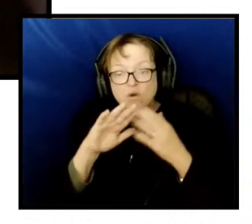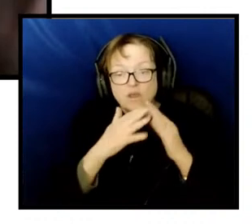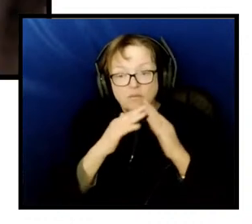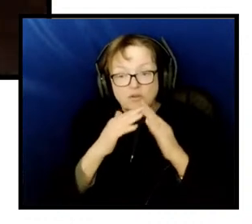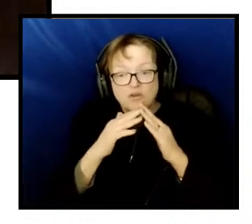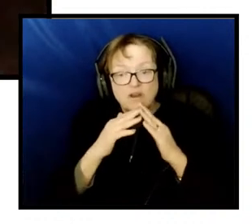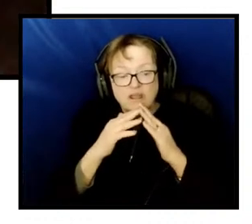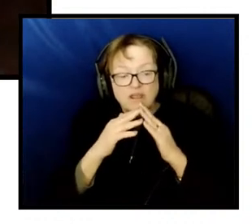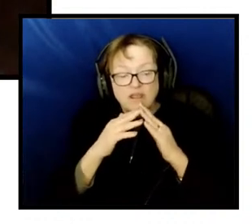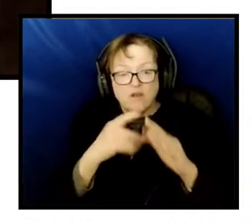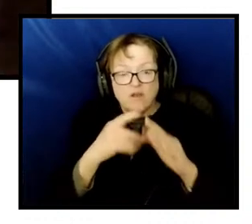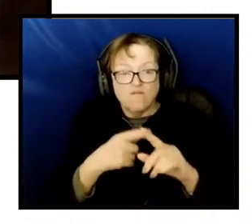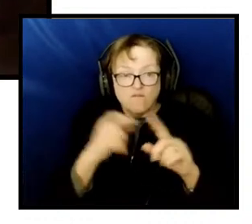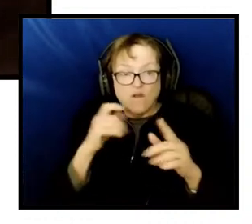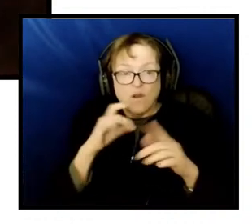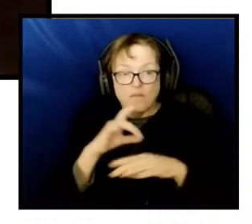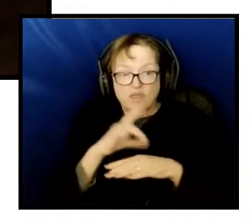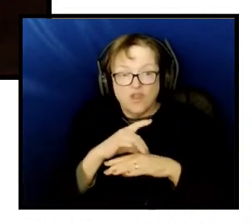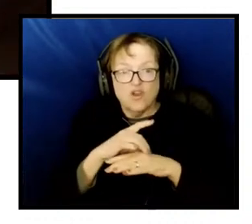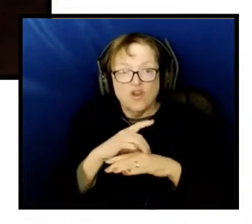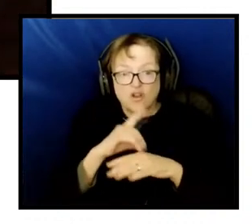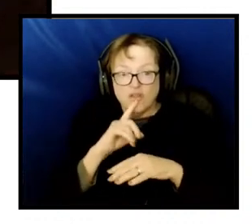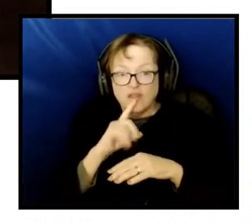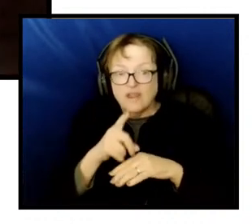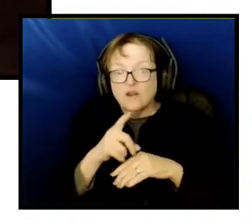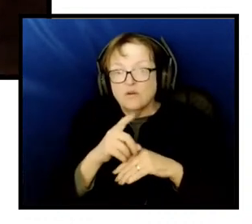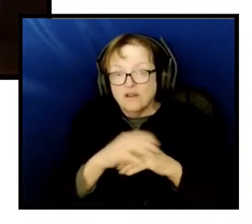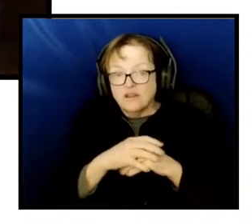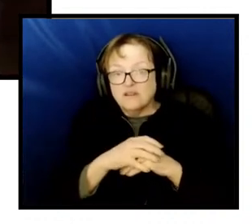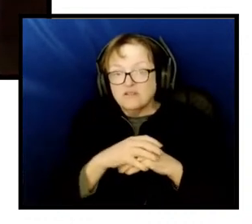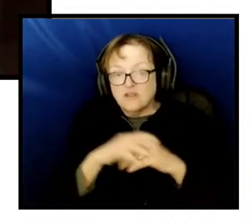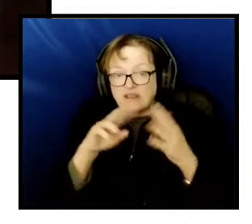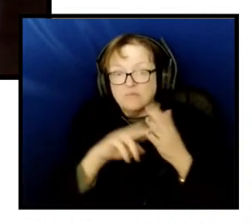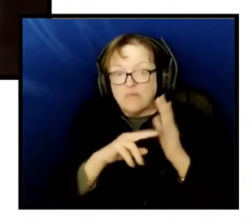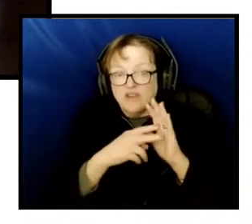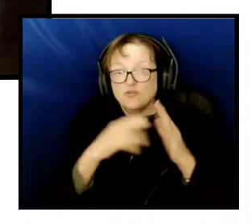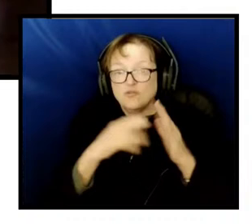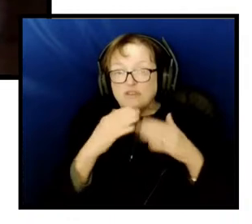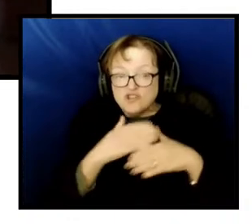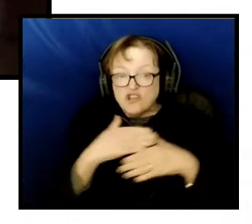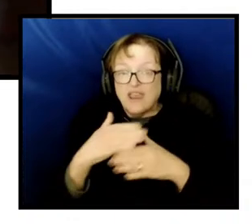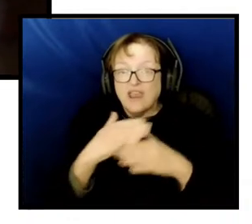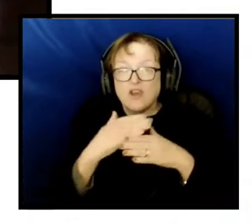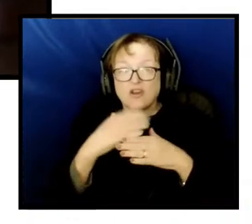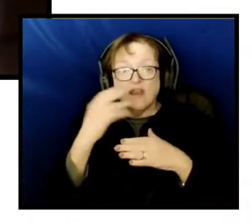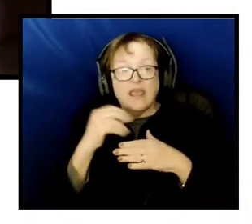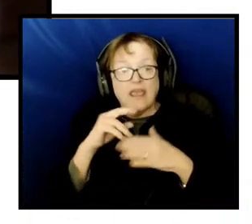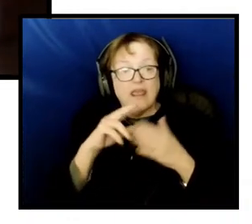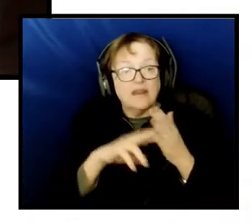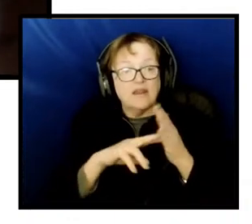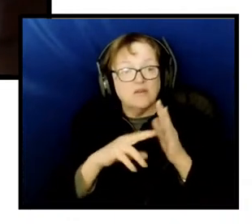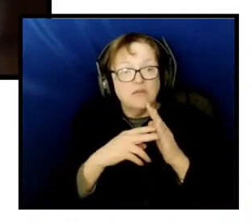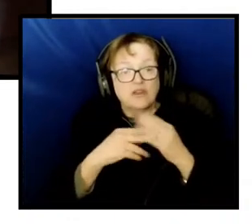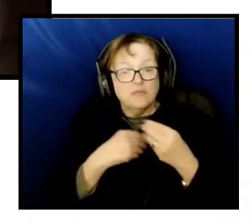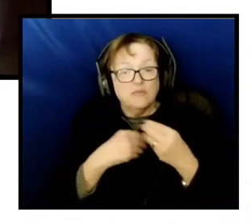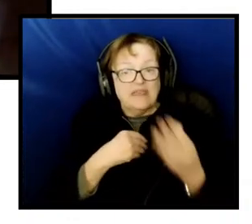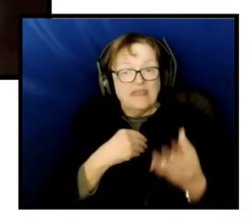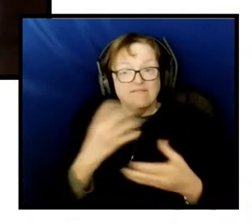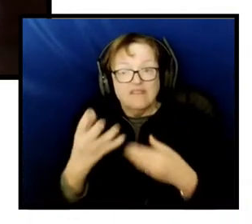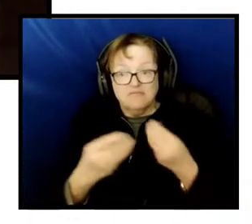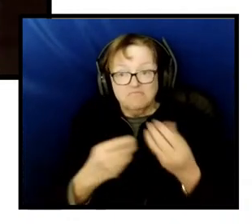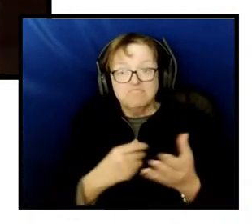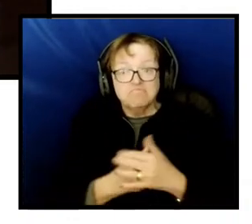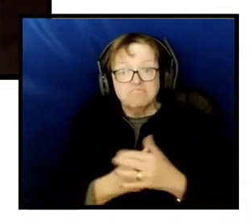from the earth, literally. So it's meant to be shared and it's meant to be, you know, given freely.